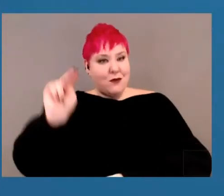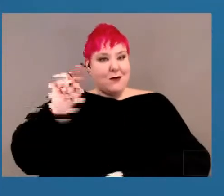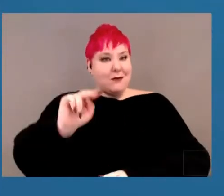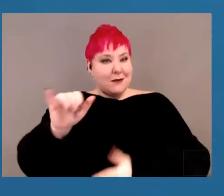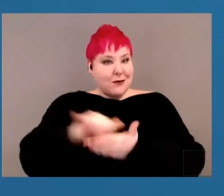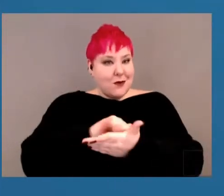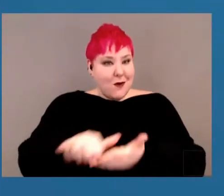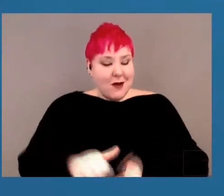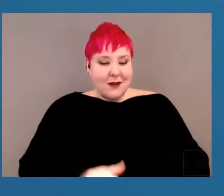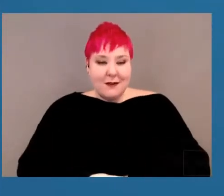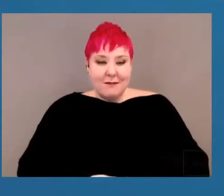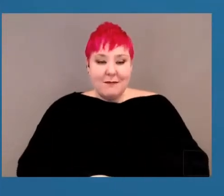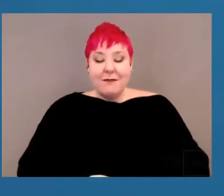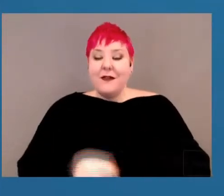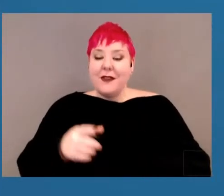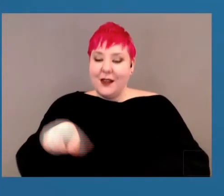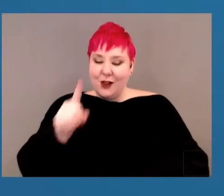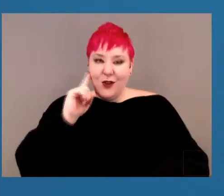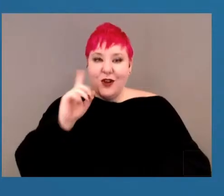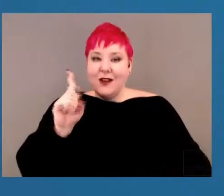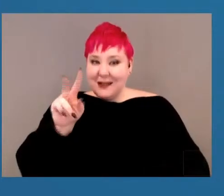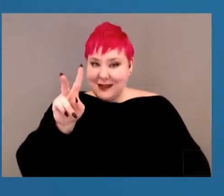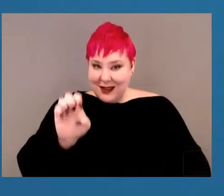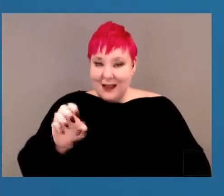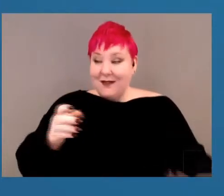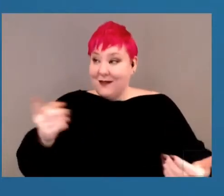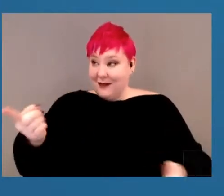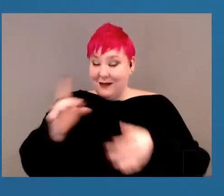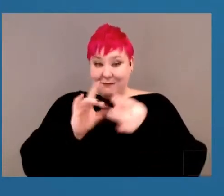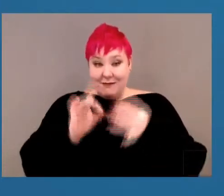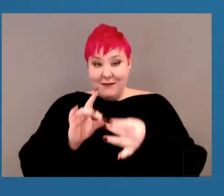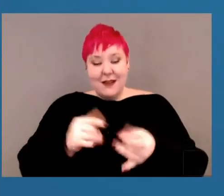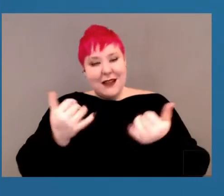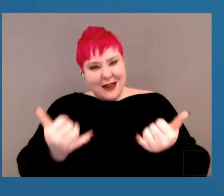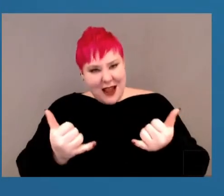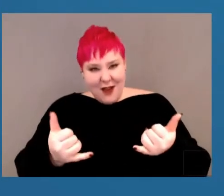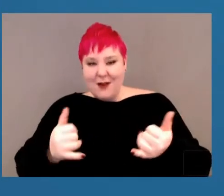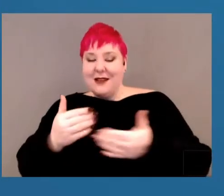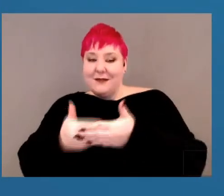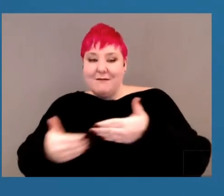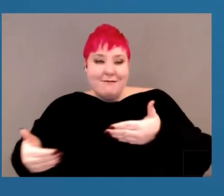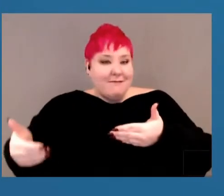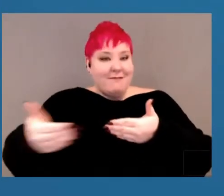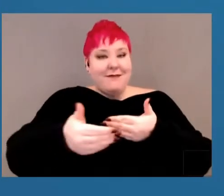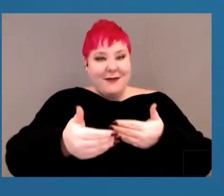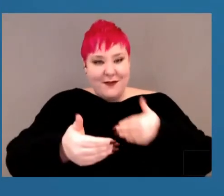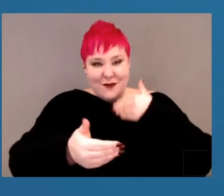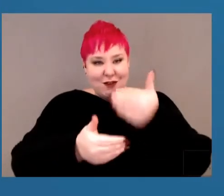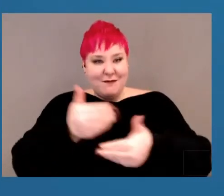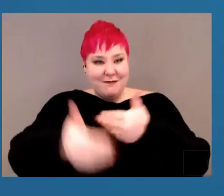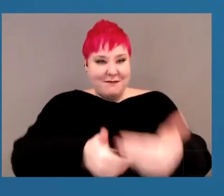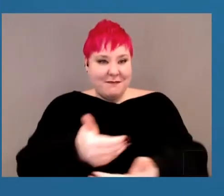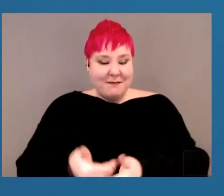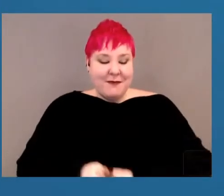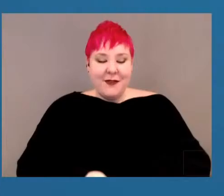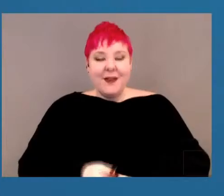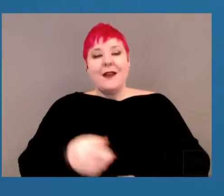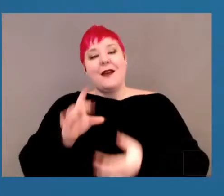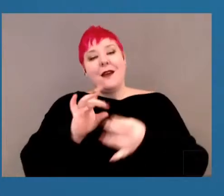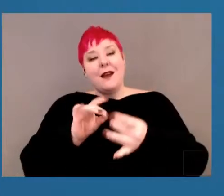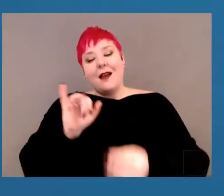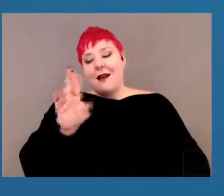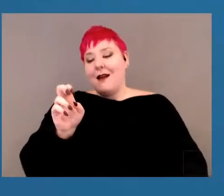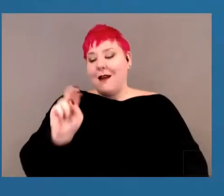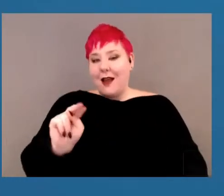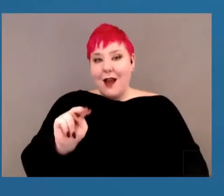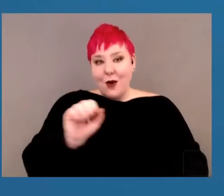heard from Dave, is another major step forward for making that vision a reality. As I mentioned, the iron workers of Local 12 raised the